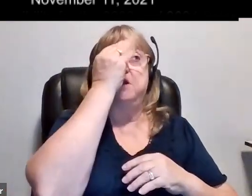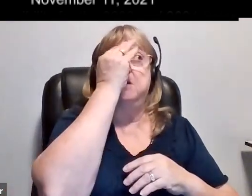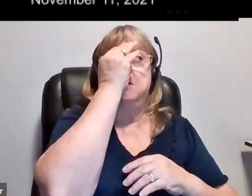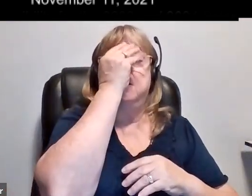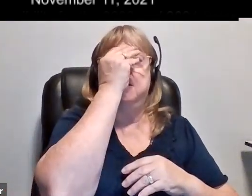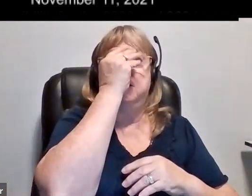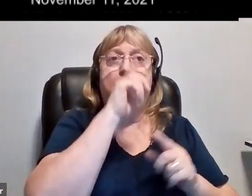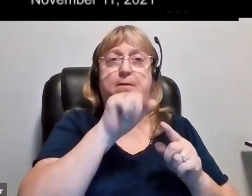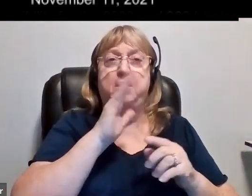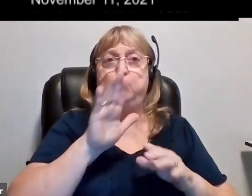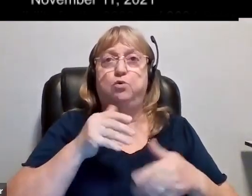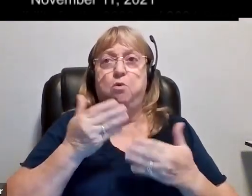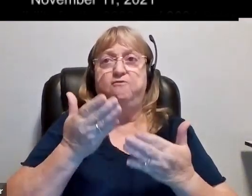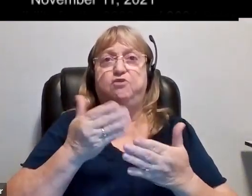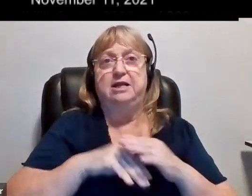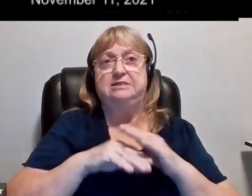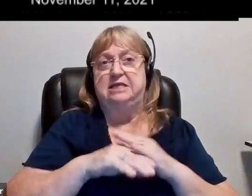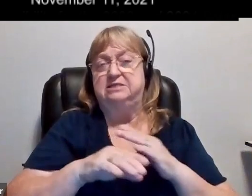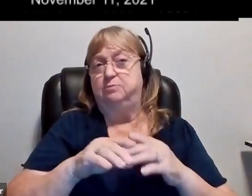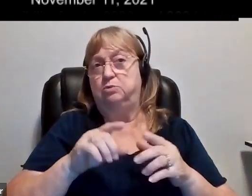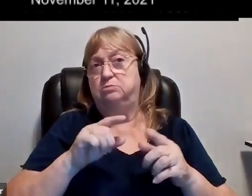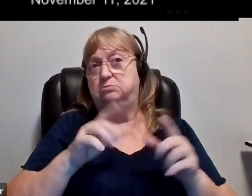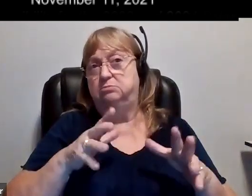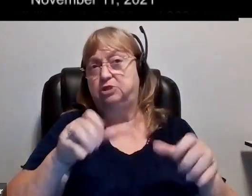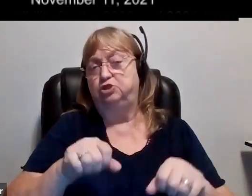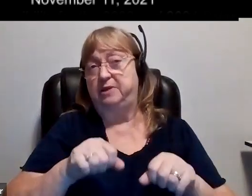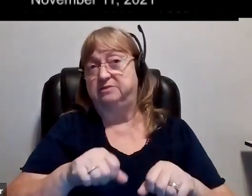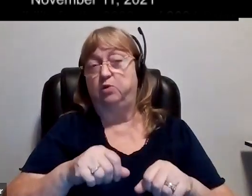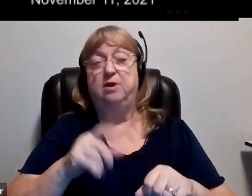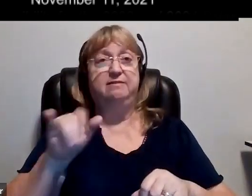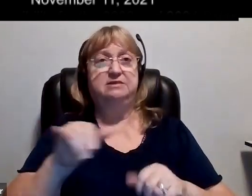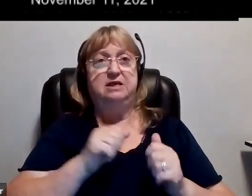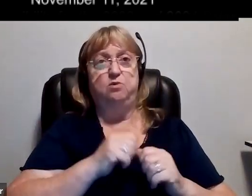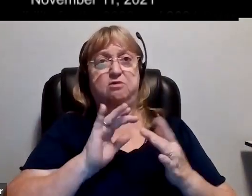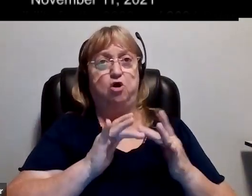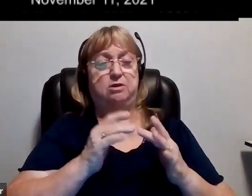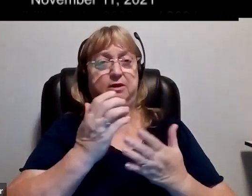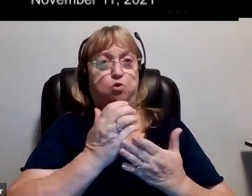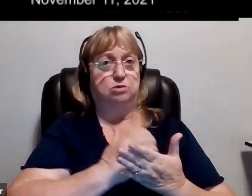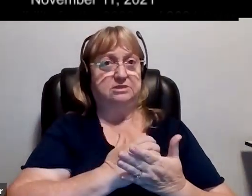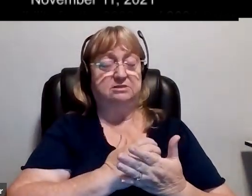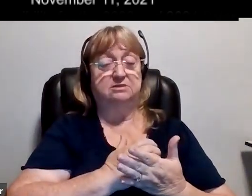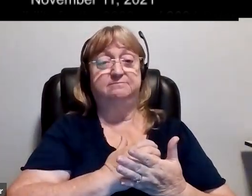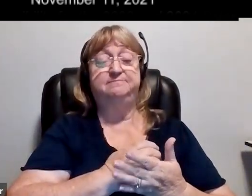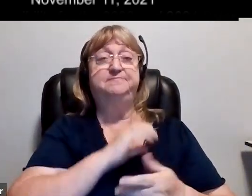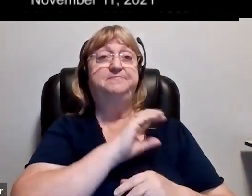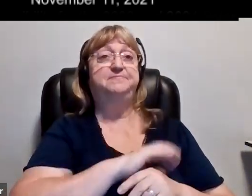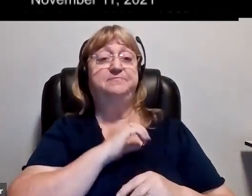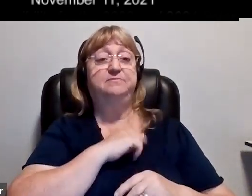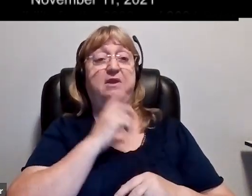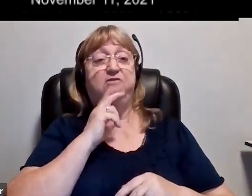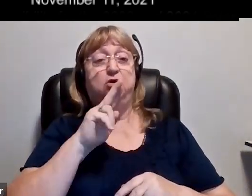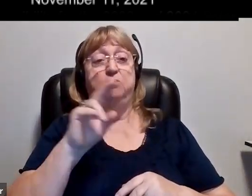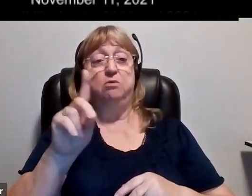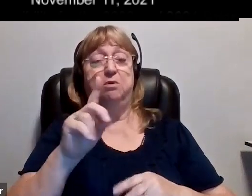offering as accessible as possible. So we want to do the same thing with online courses. So what are characteristics of a universally designed